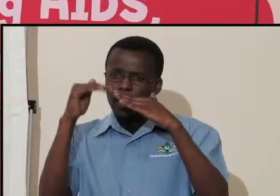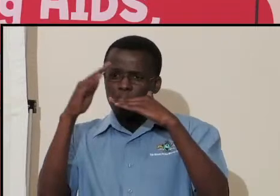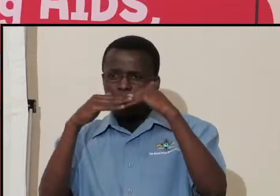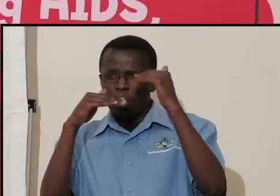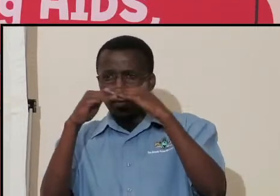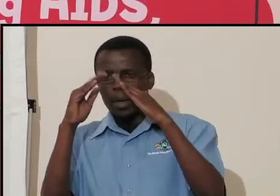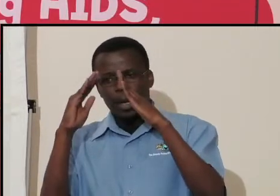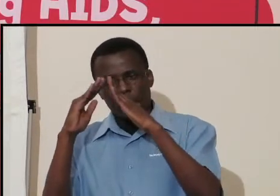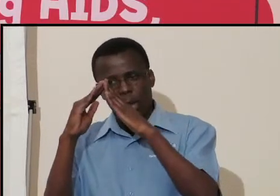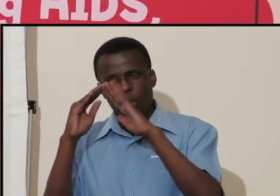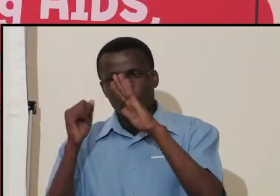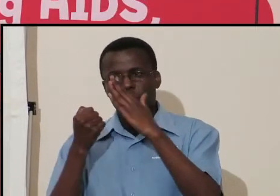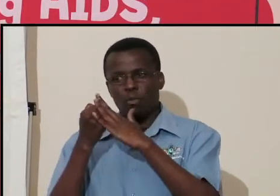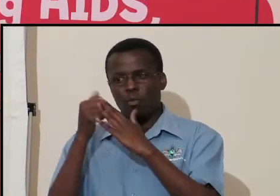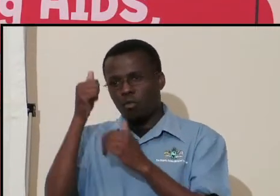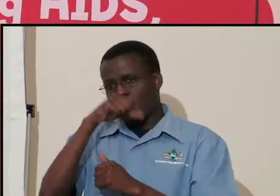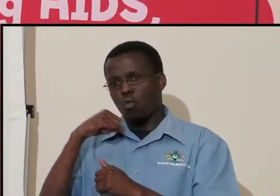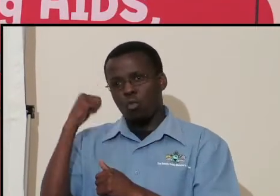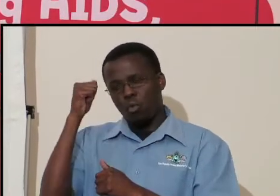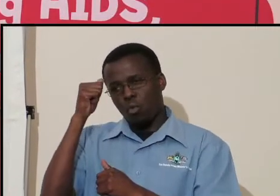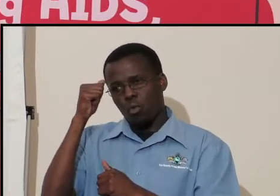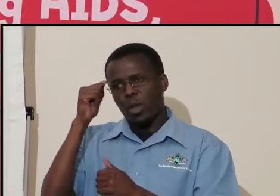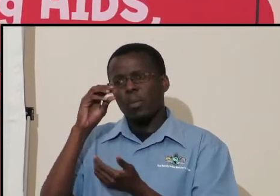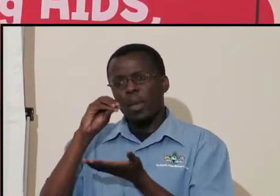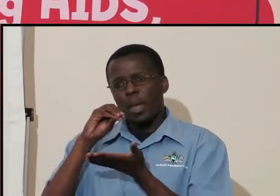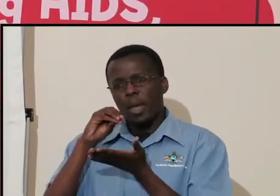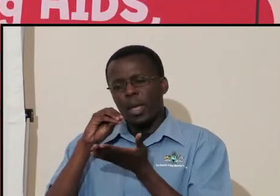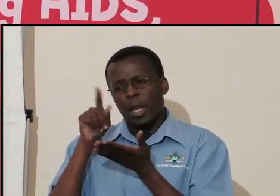were in one accord.